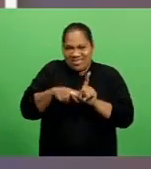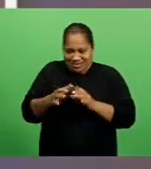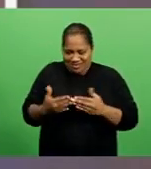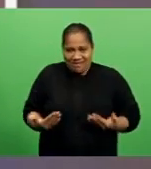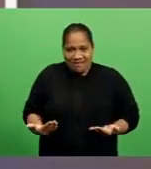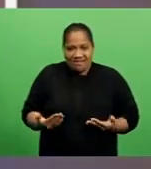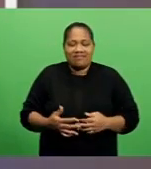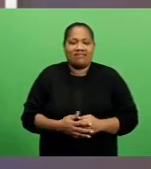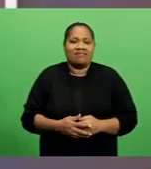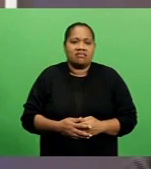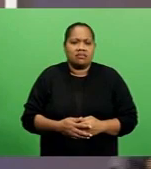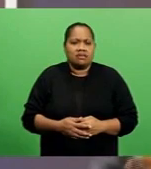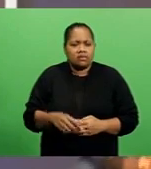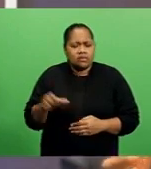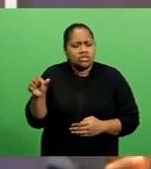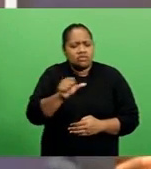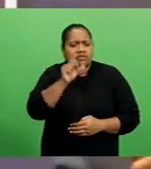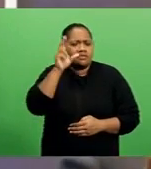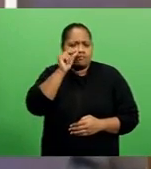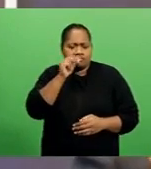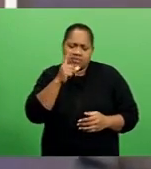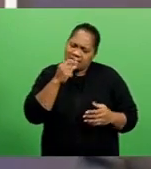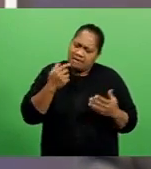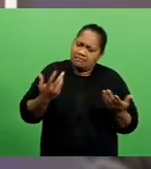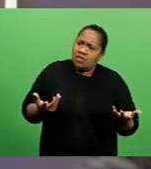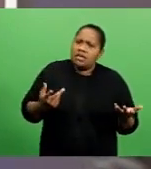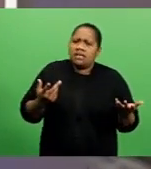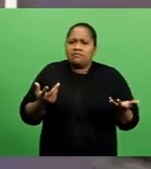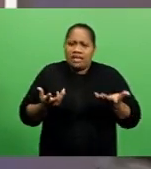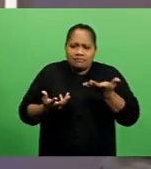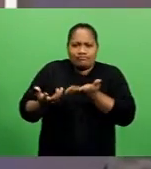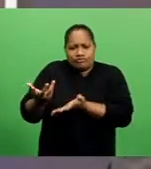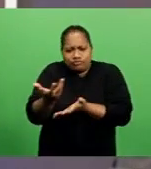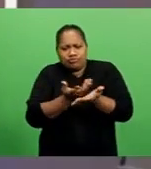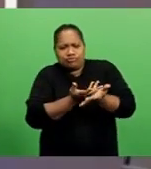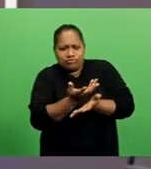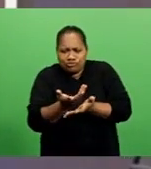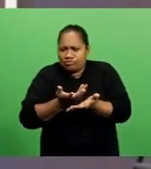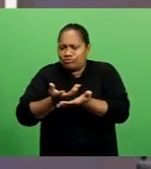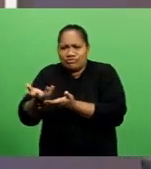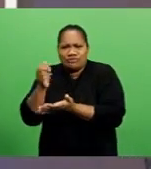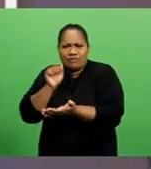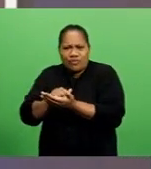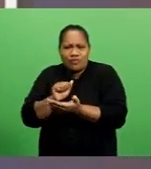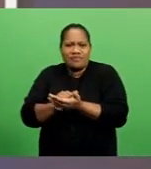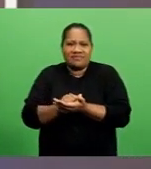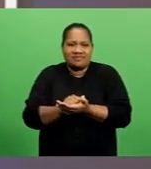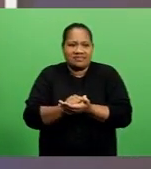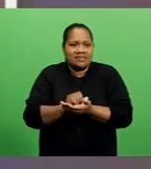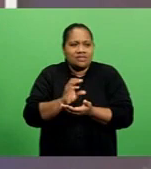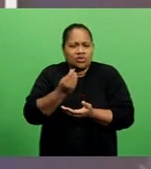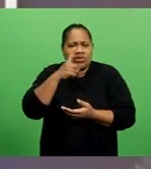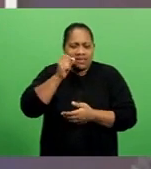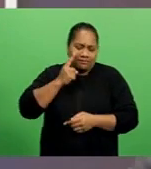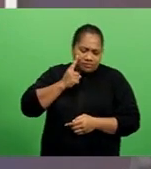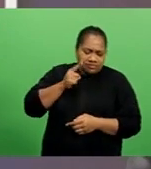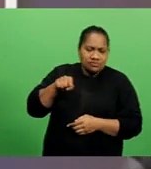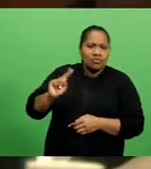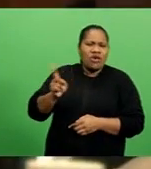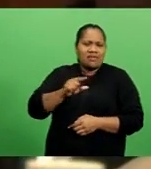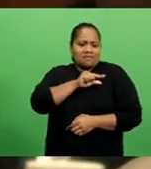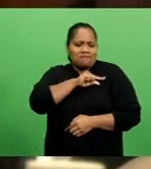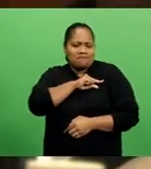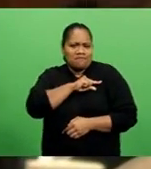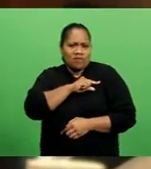We have to be able to be, talk about these things reasonably in a very critical manner to look at the quality